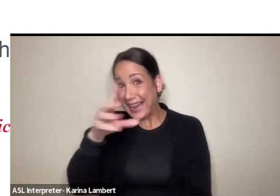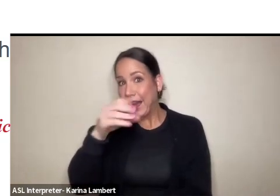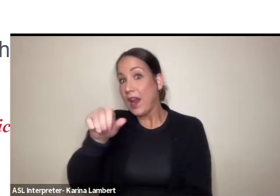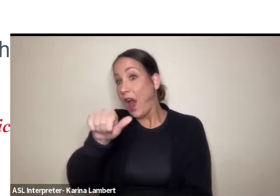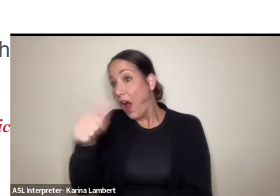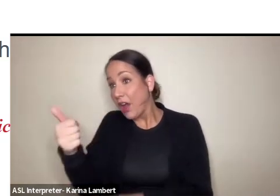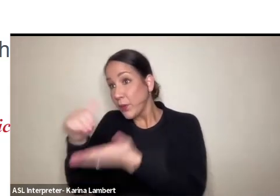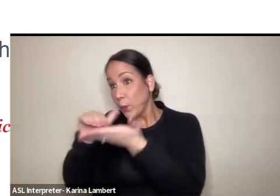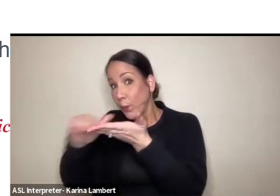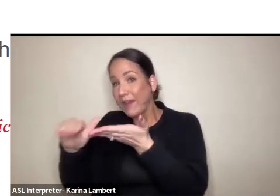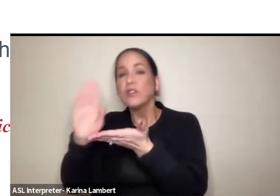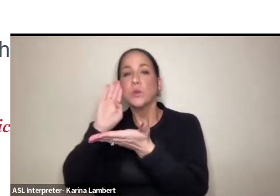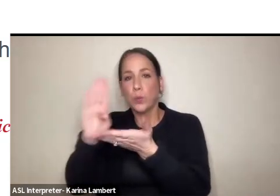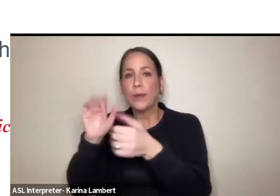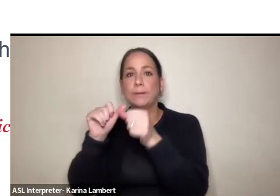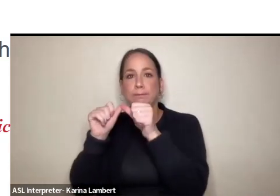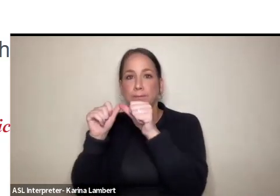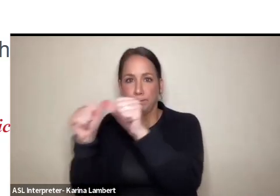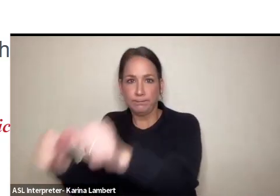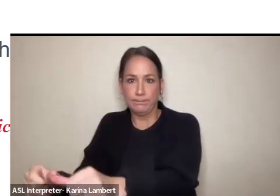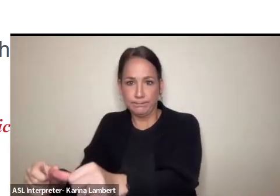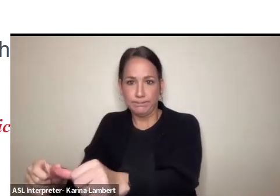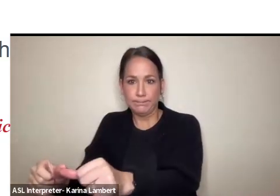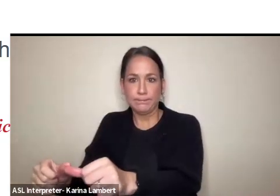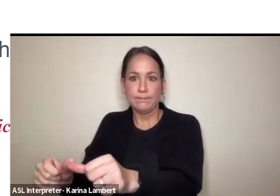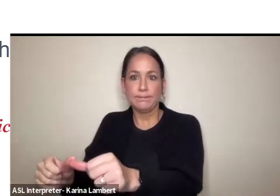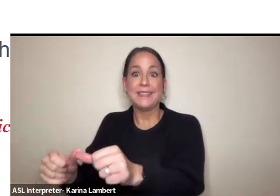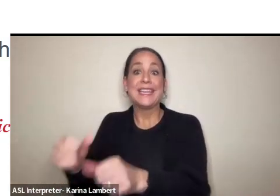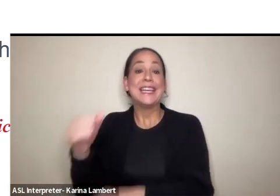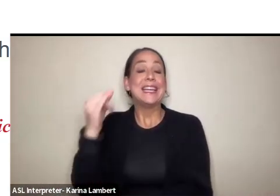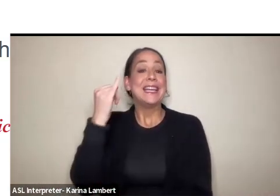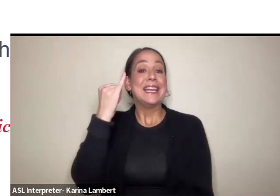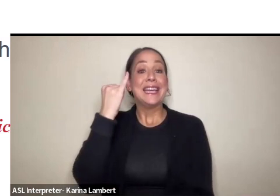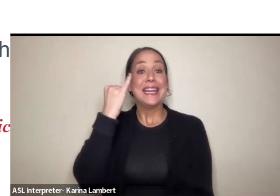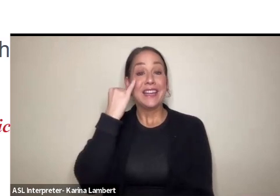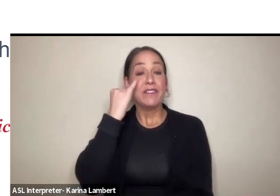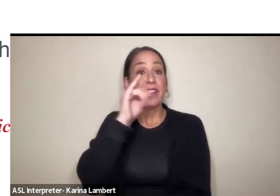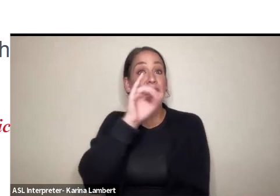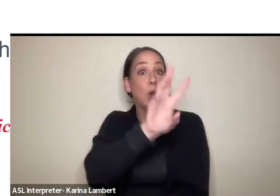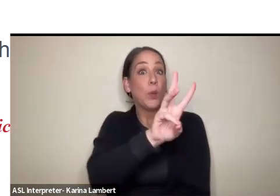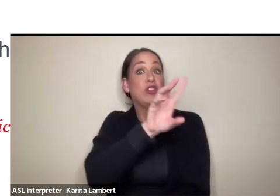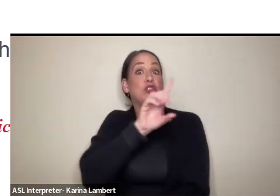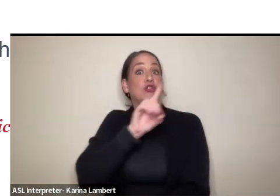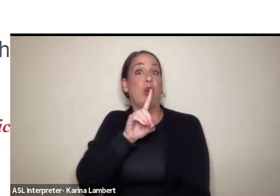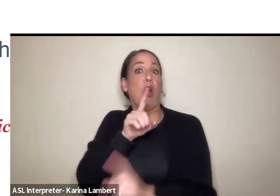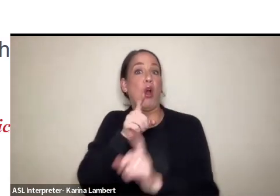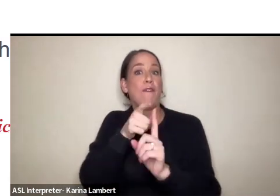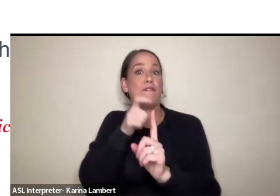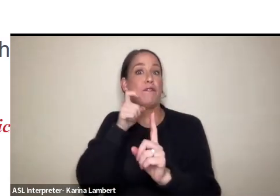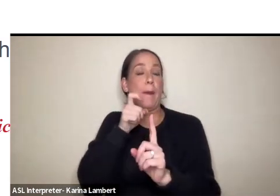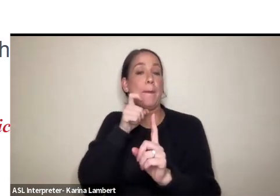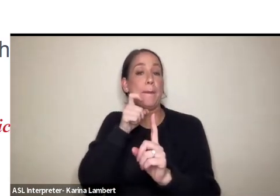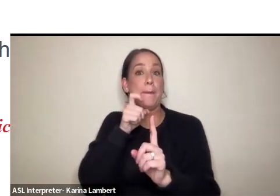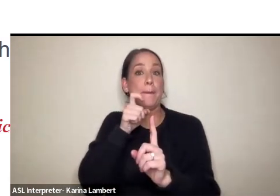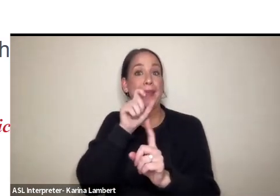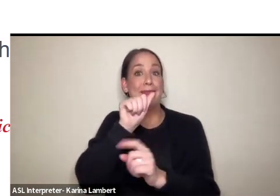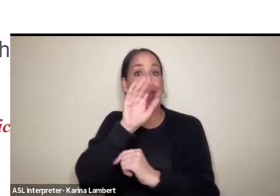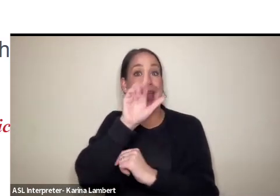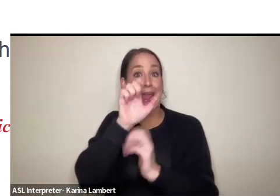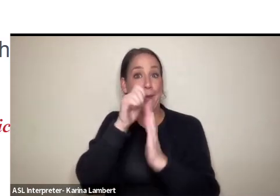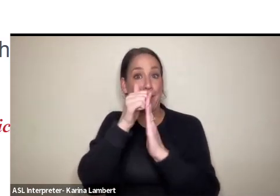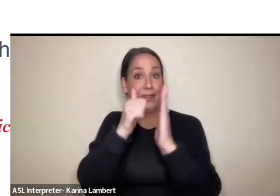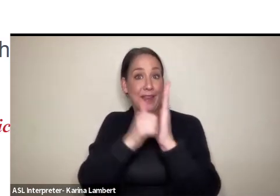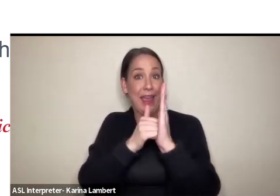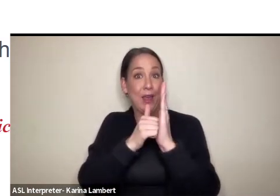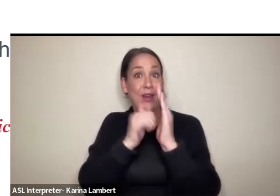place. And at any point, a person should take a withdrawal from the ABLE account and the balance fall below